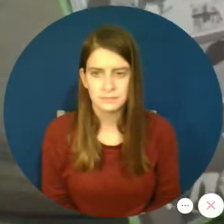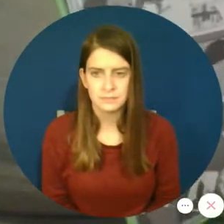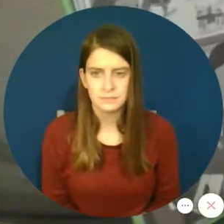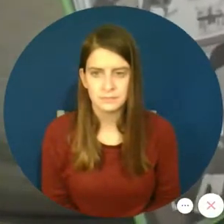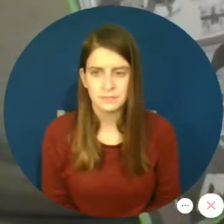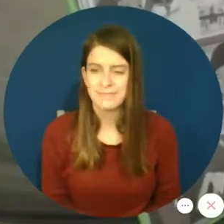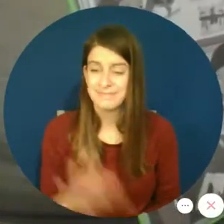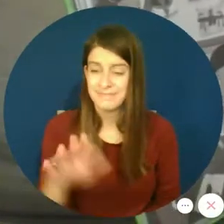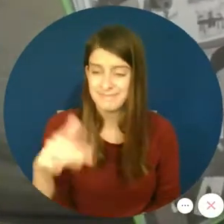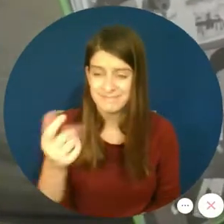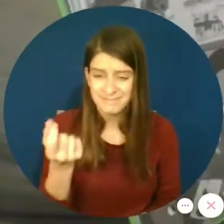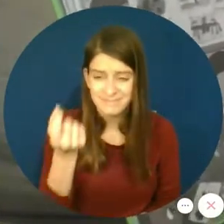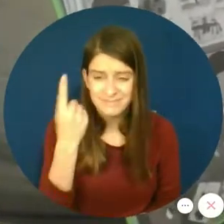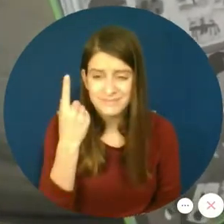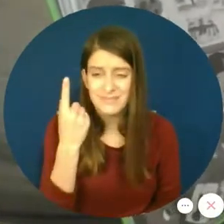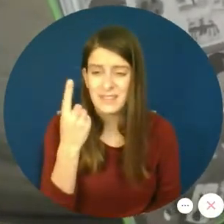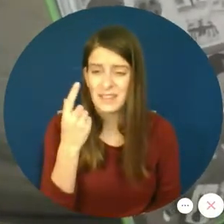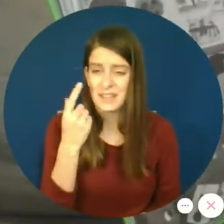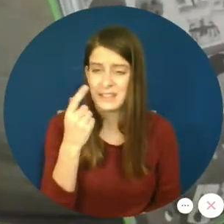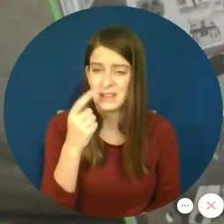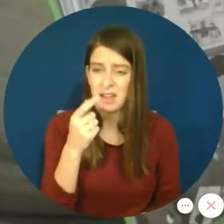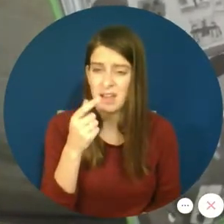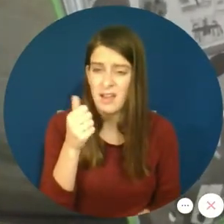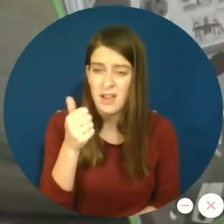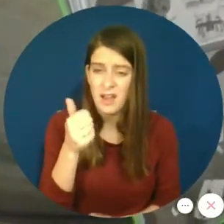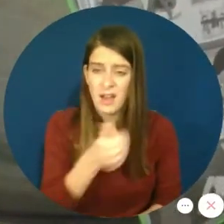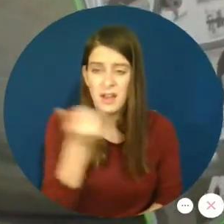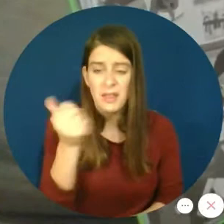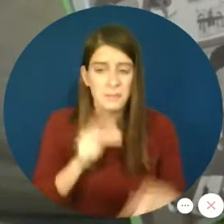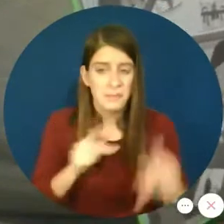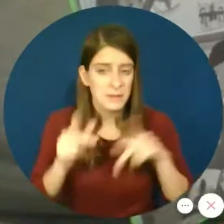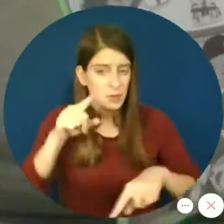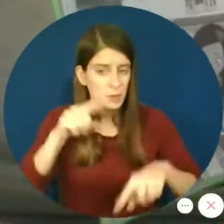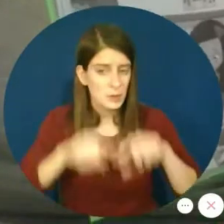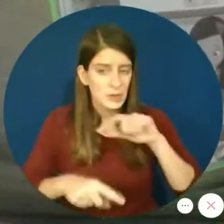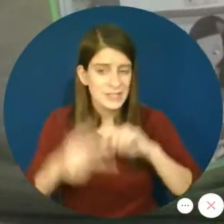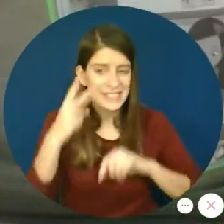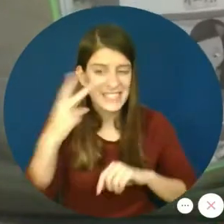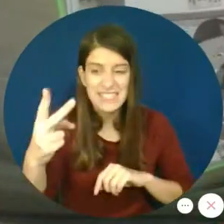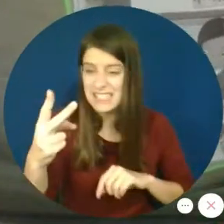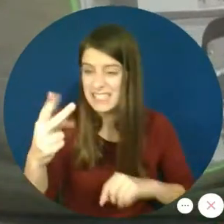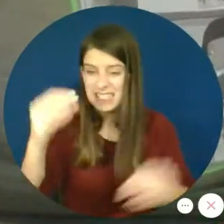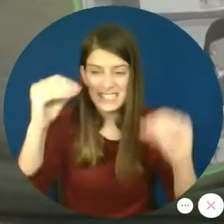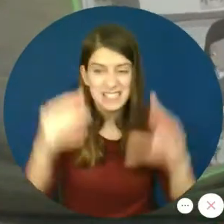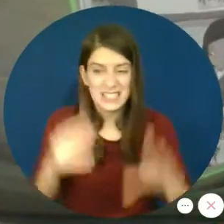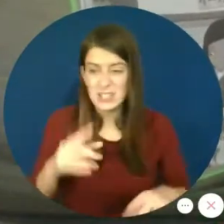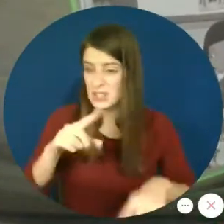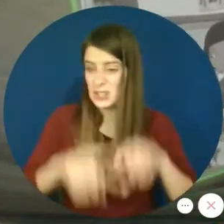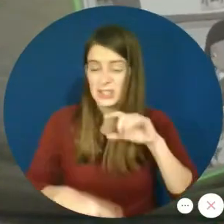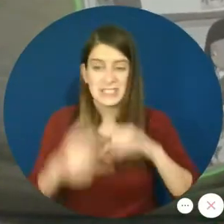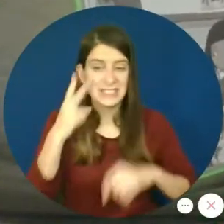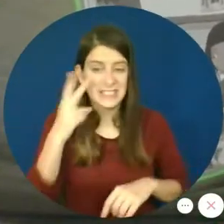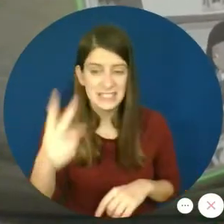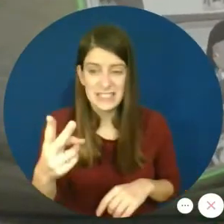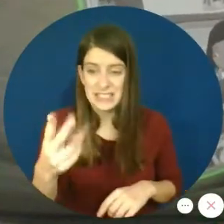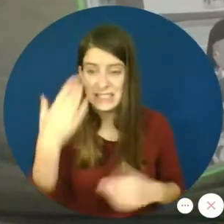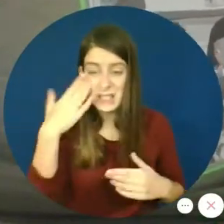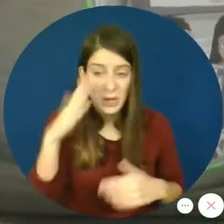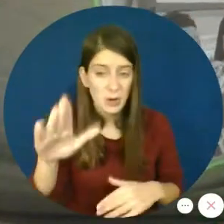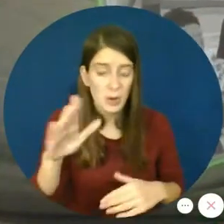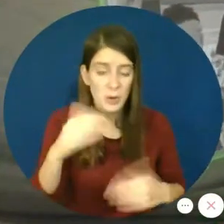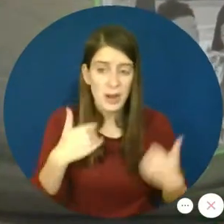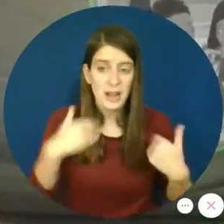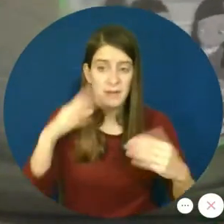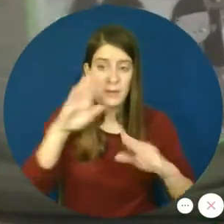The funny thing was that no one else could see Ruby's worry, not even her teacher. So Ruby pretended